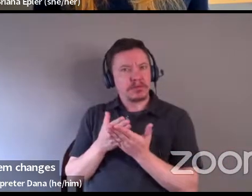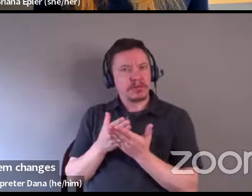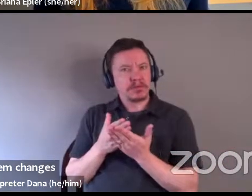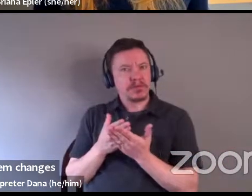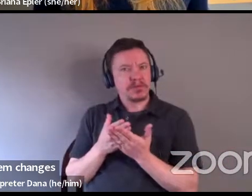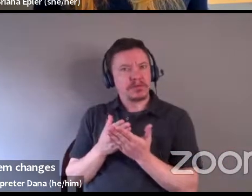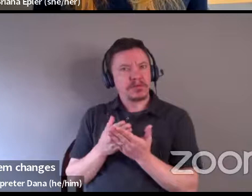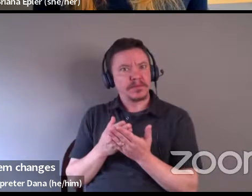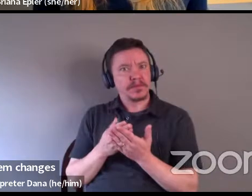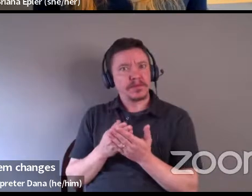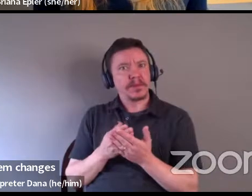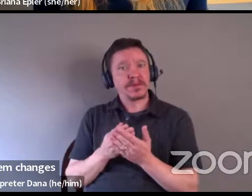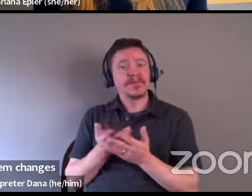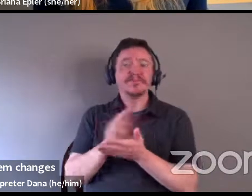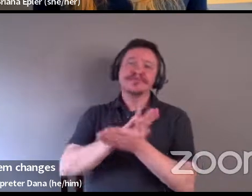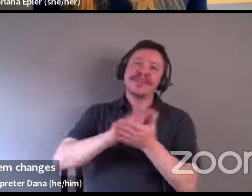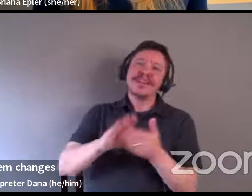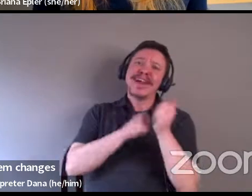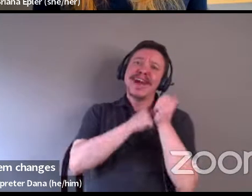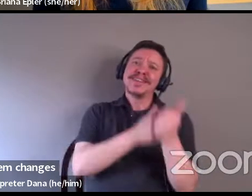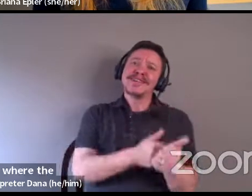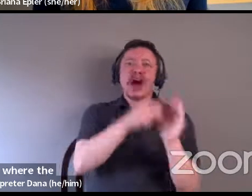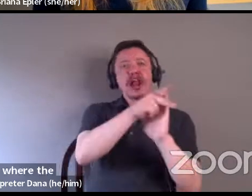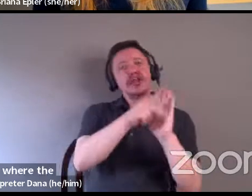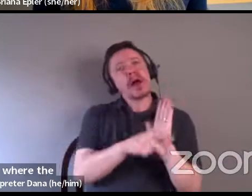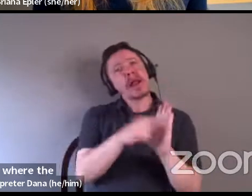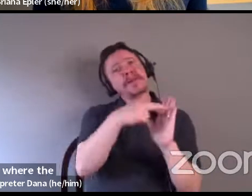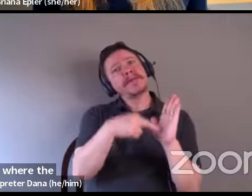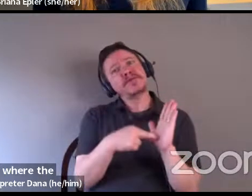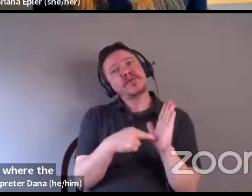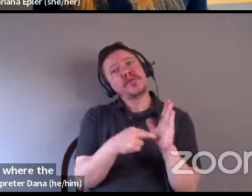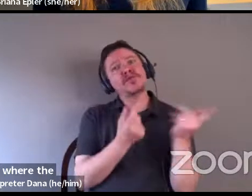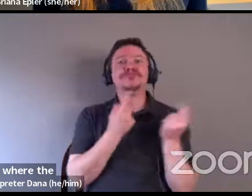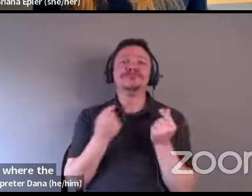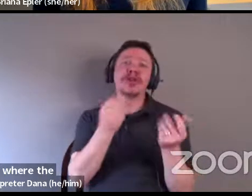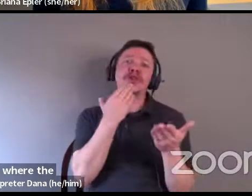to have. It's not a kind of do good